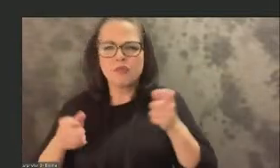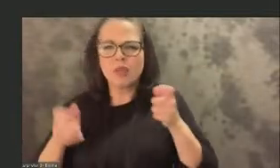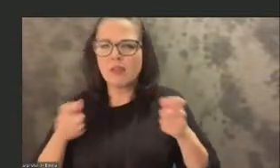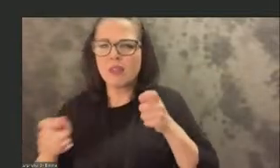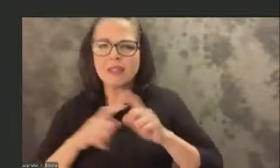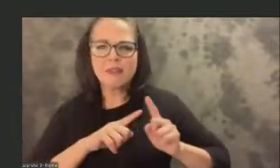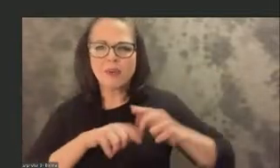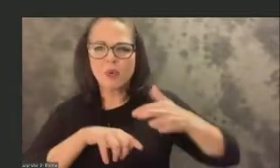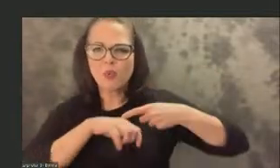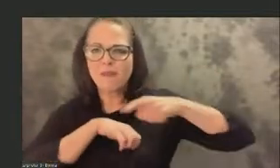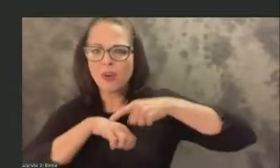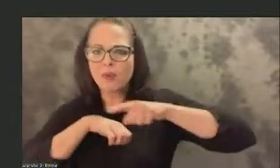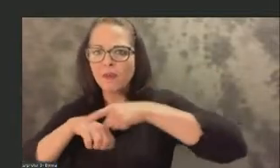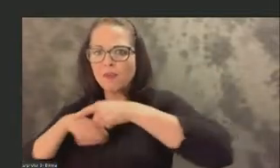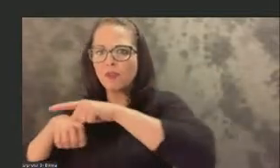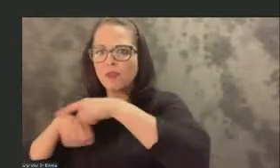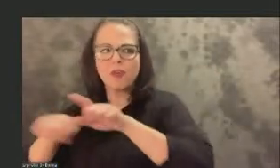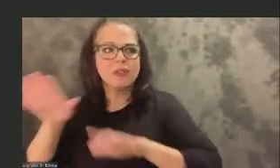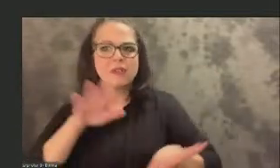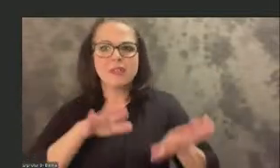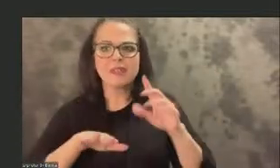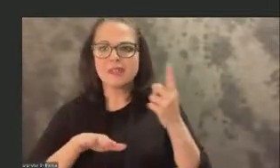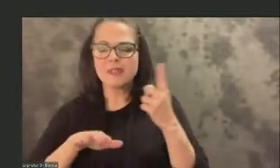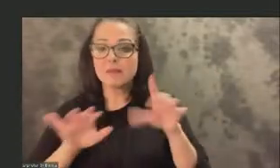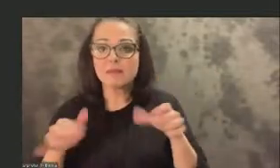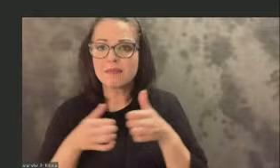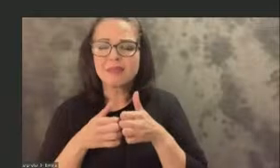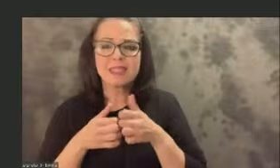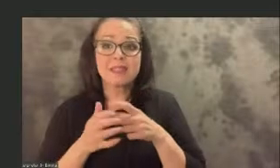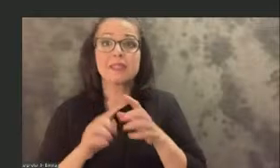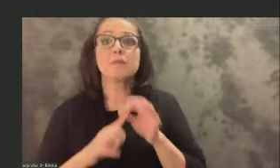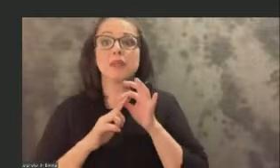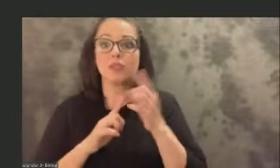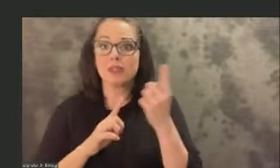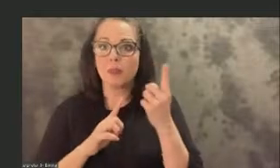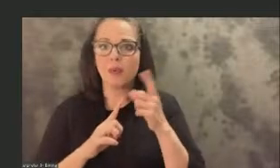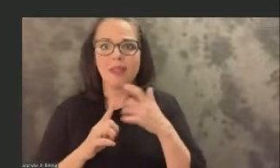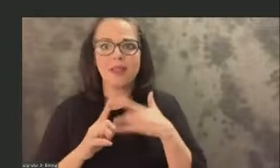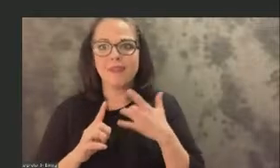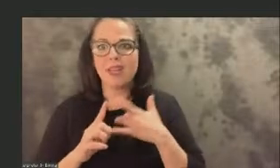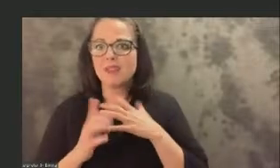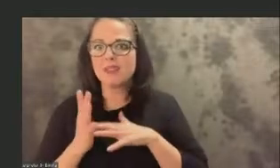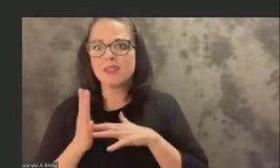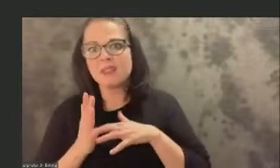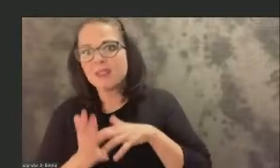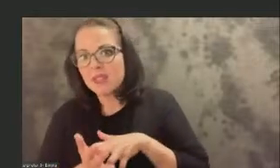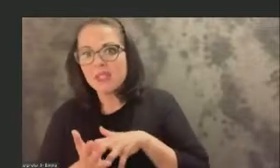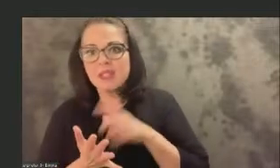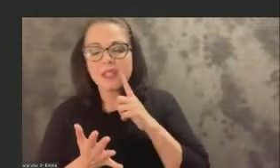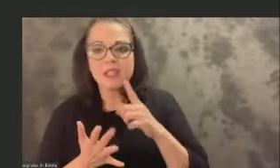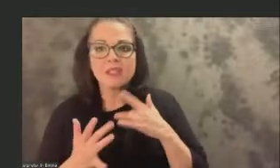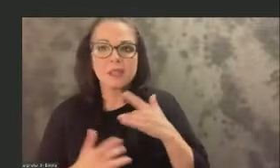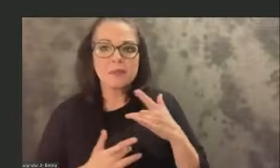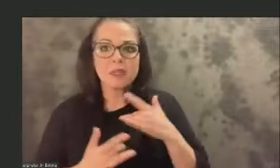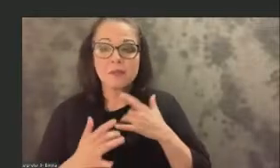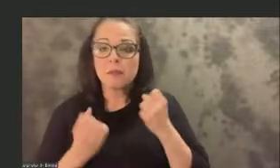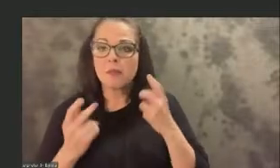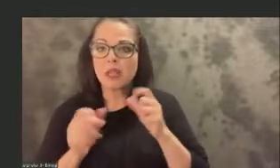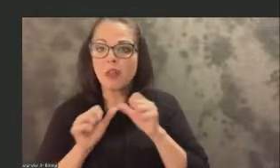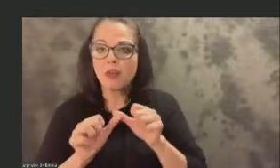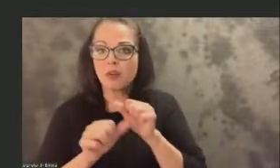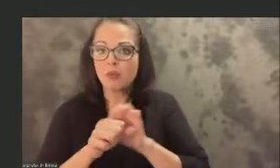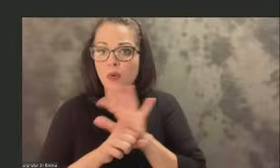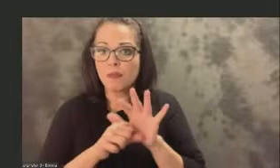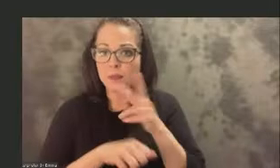be especially difficult for somebody experiencing debilitating symptoms, which is true for many long COVID patients, as well